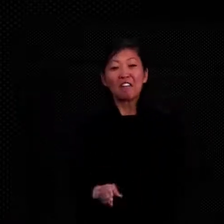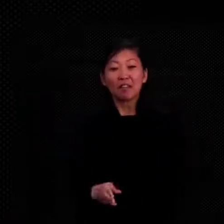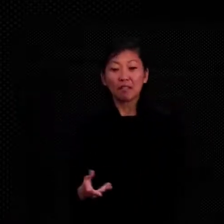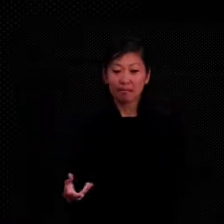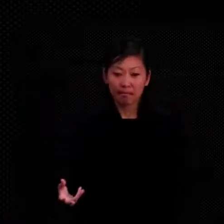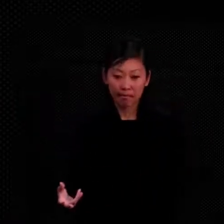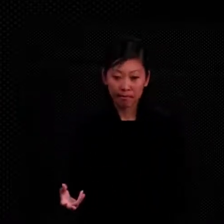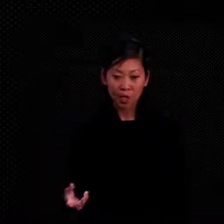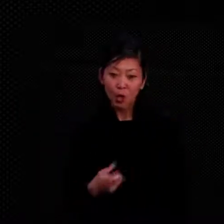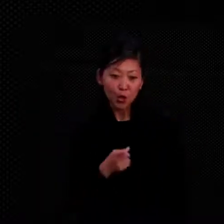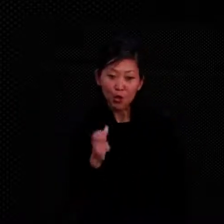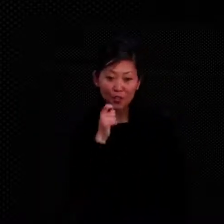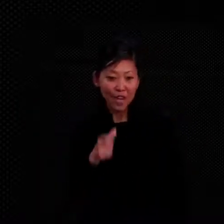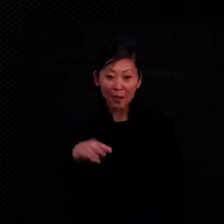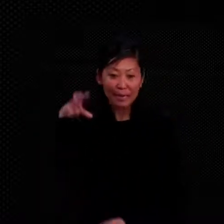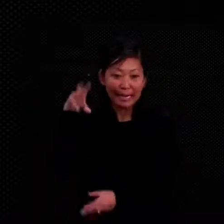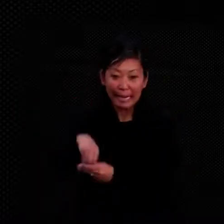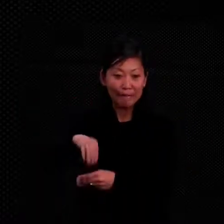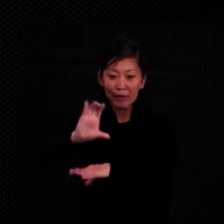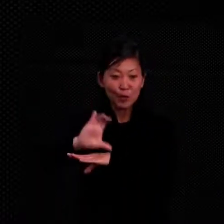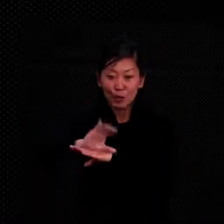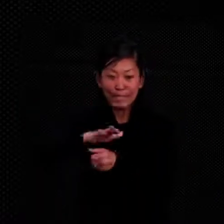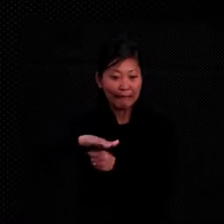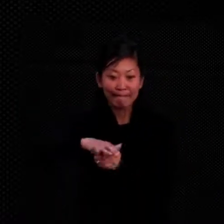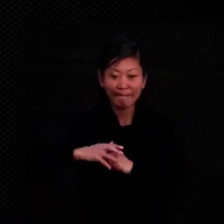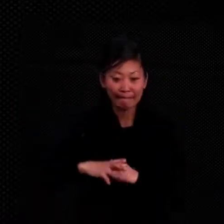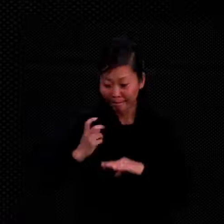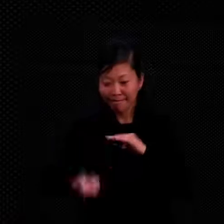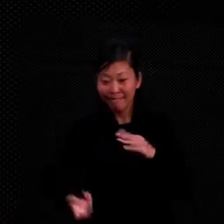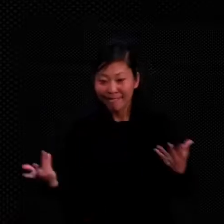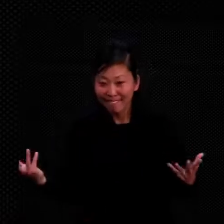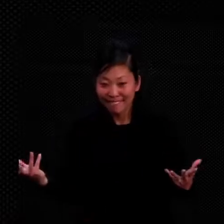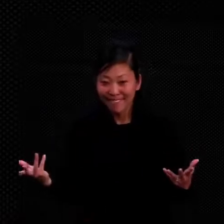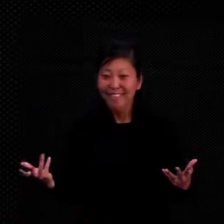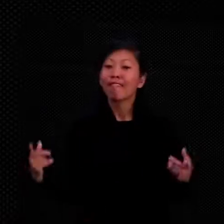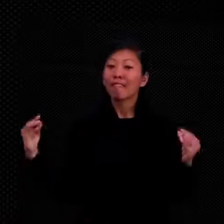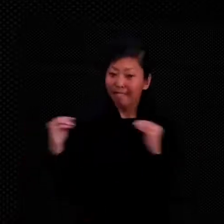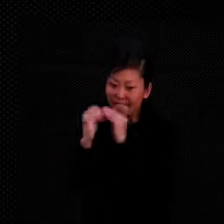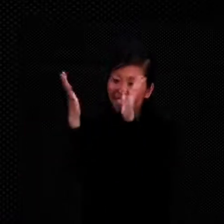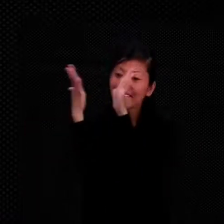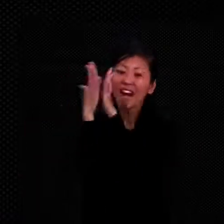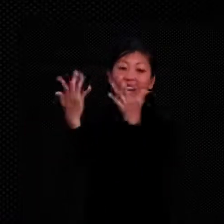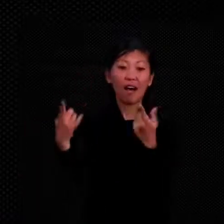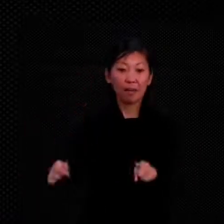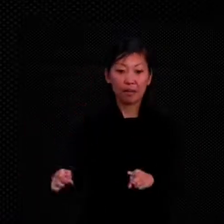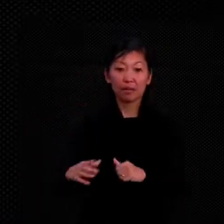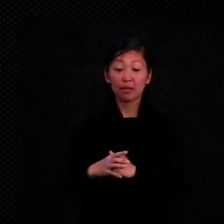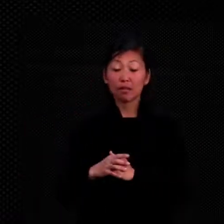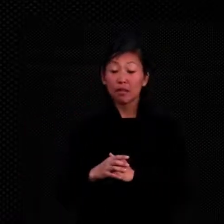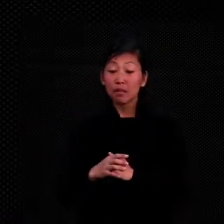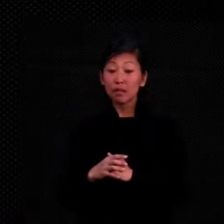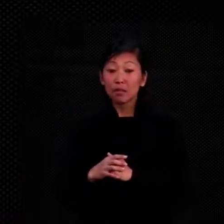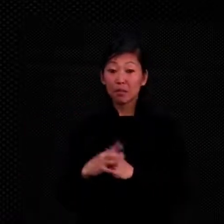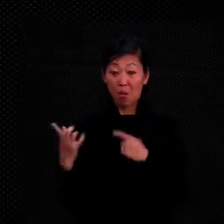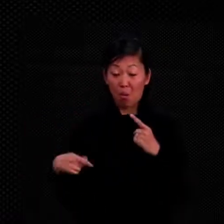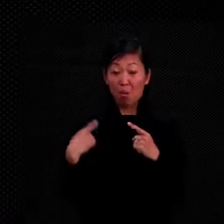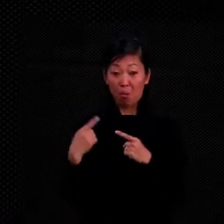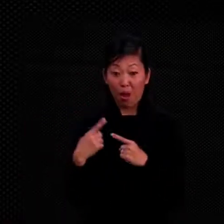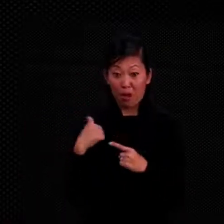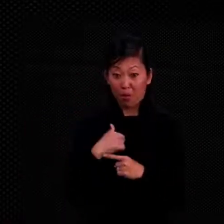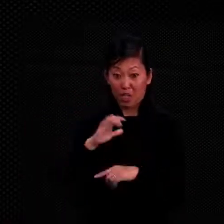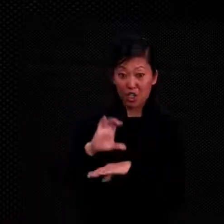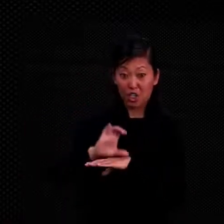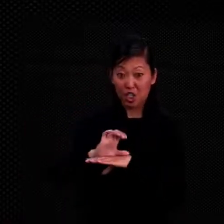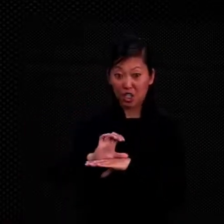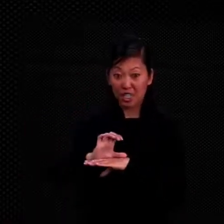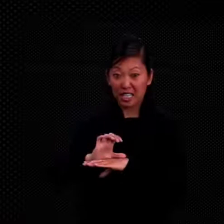haven't been around a local church very long. And yet, something deeply in us shatters when we experience the junk